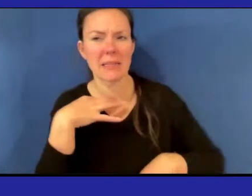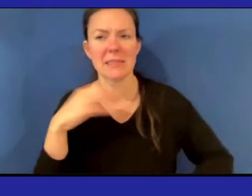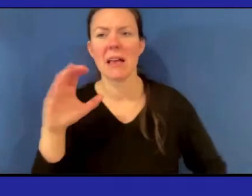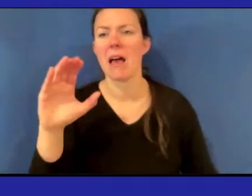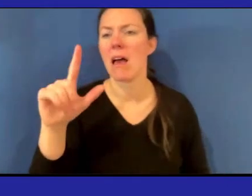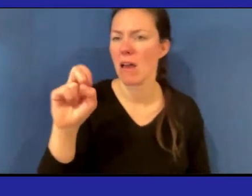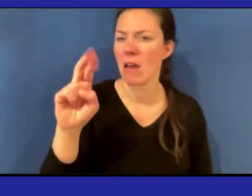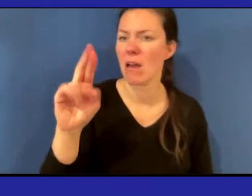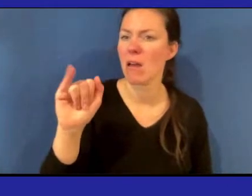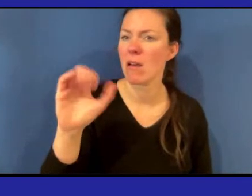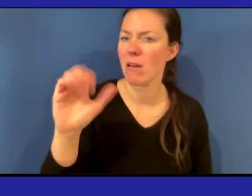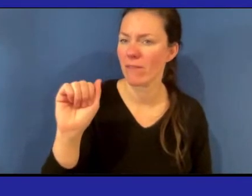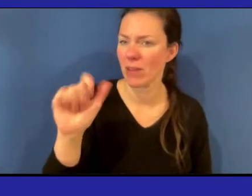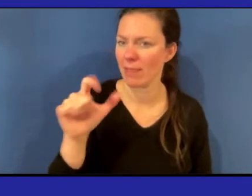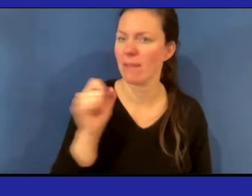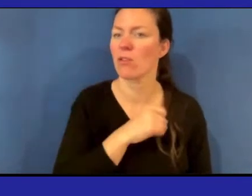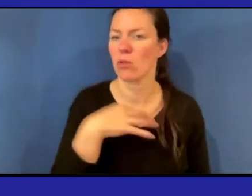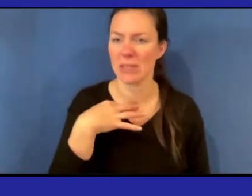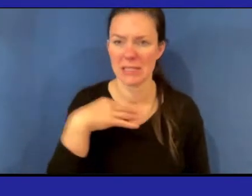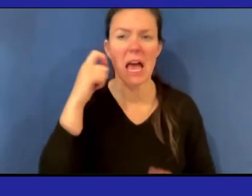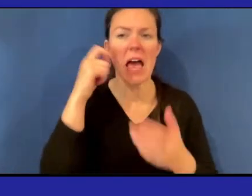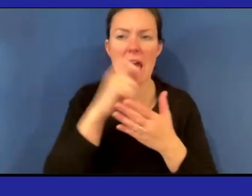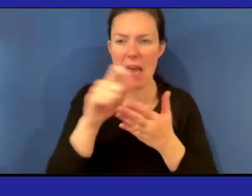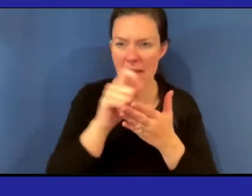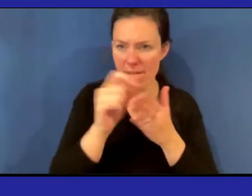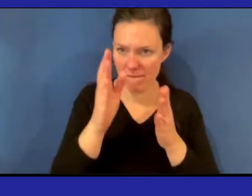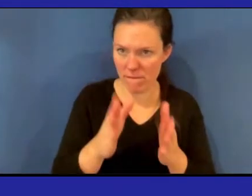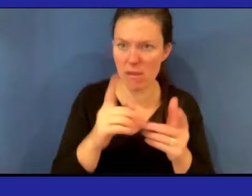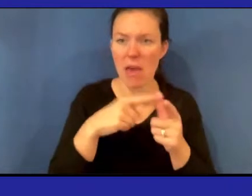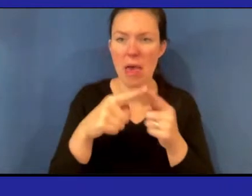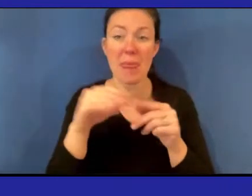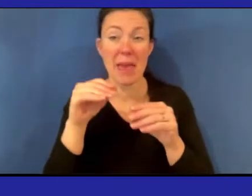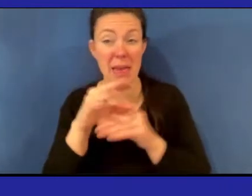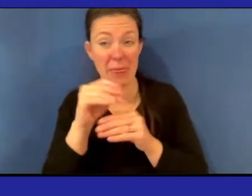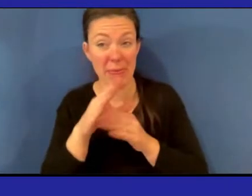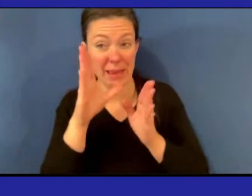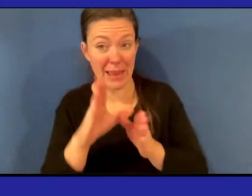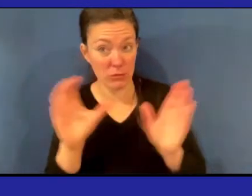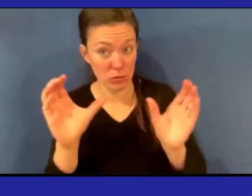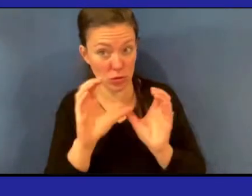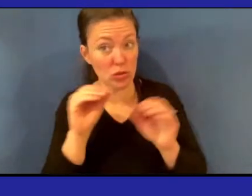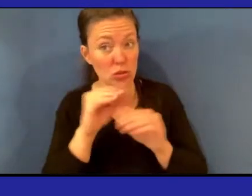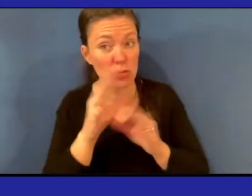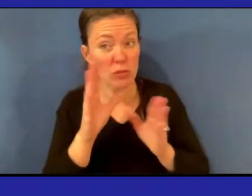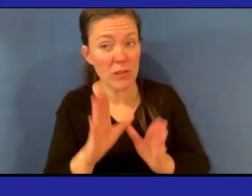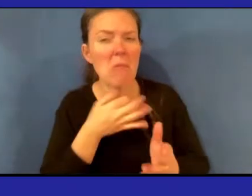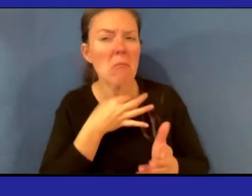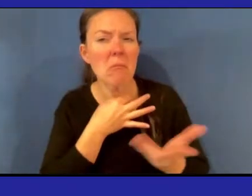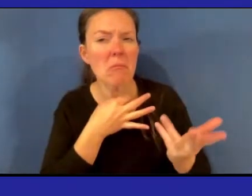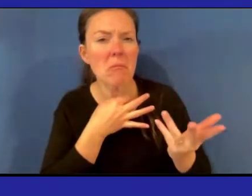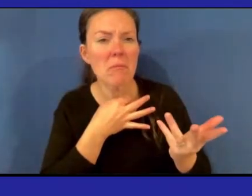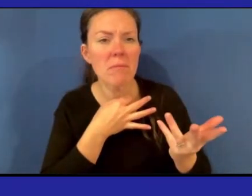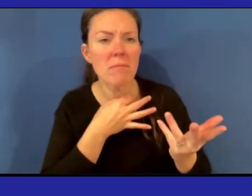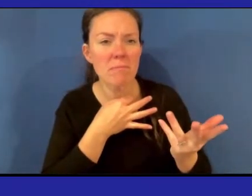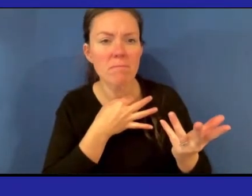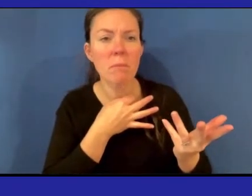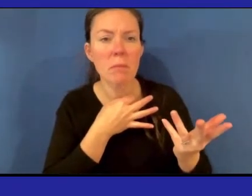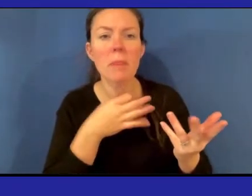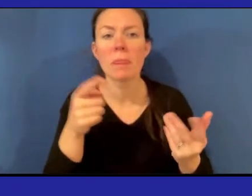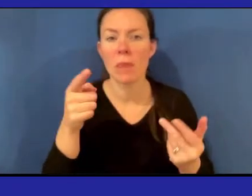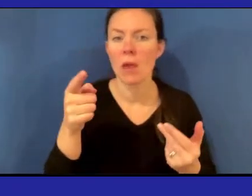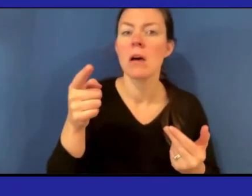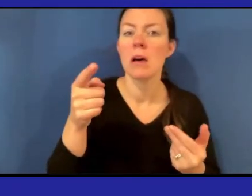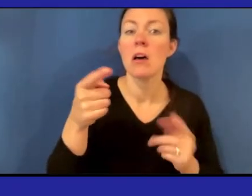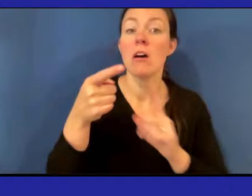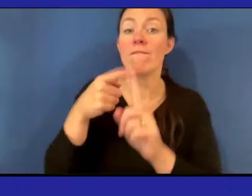yeah, Yes. and then the counselors are certified counselor, like, what's the, The HCI counselors Yeah. at the hospital, those are